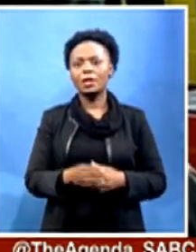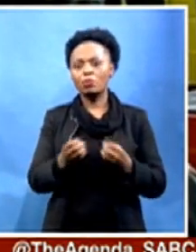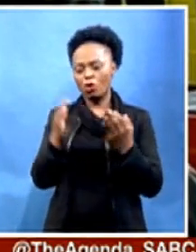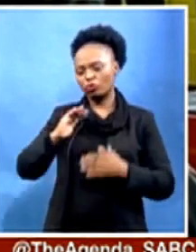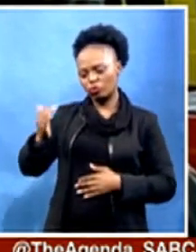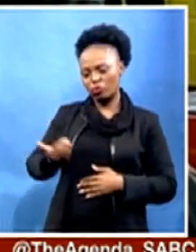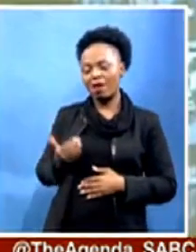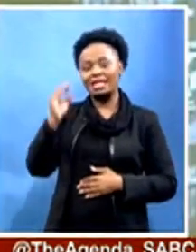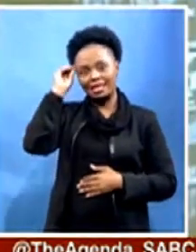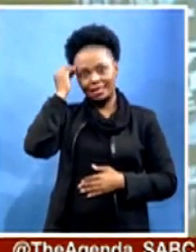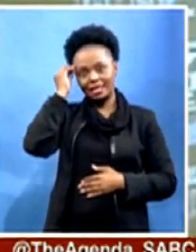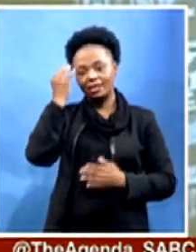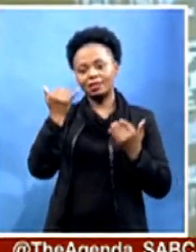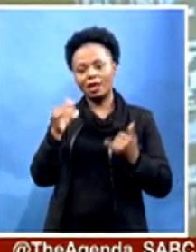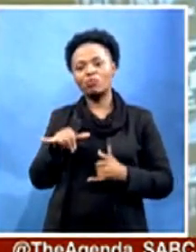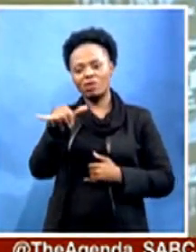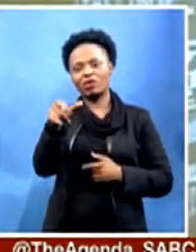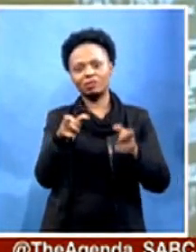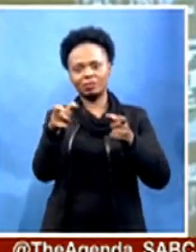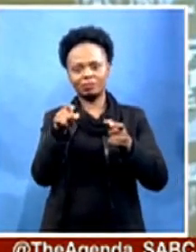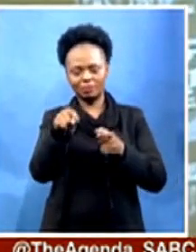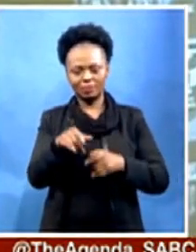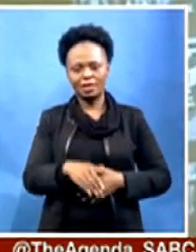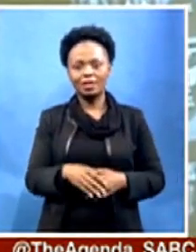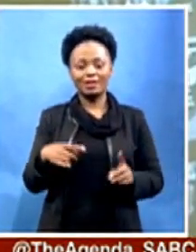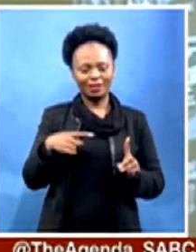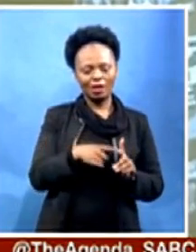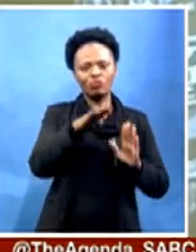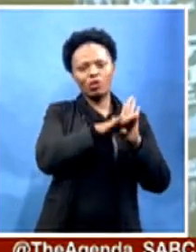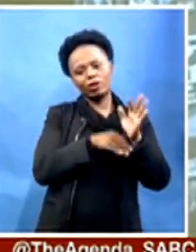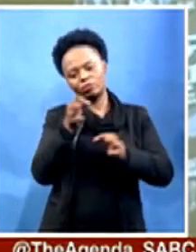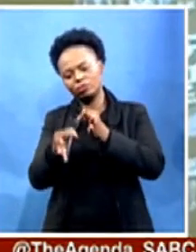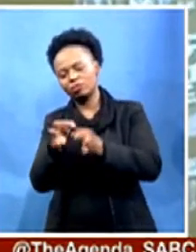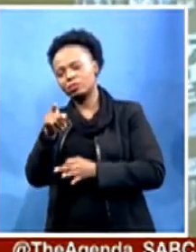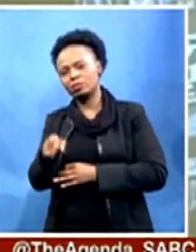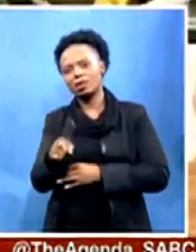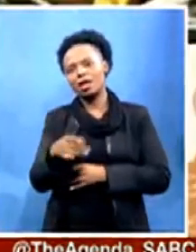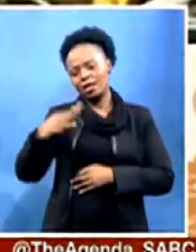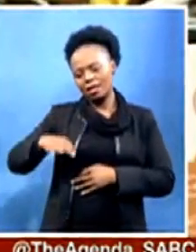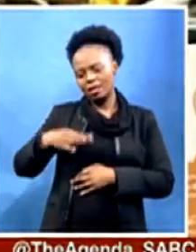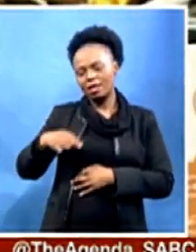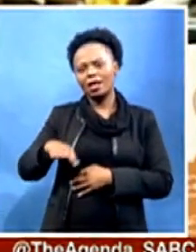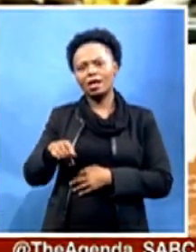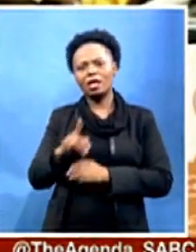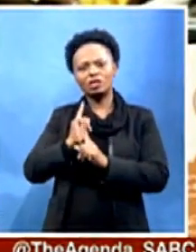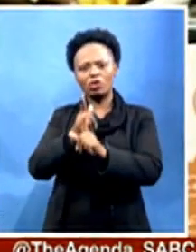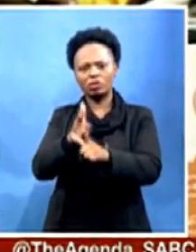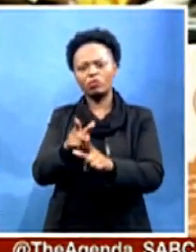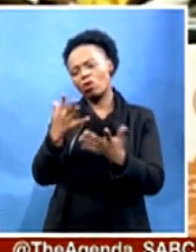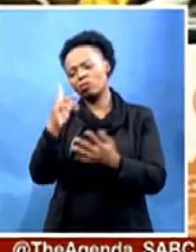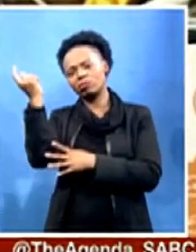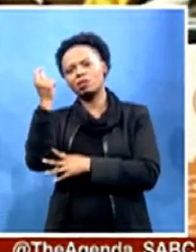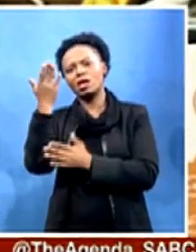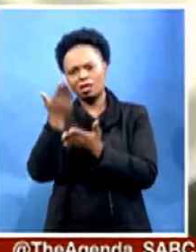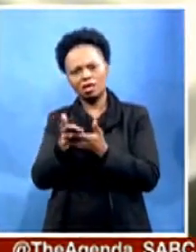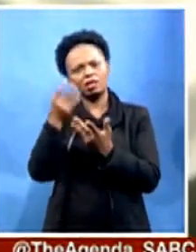This program demonstrates to young girls in the townships that they can too dare to dream. What I loved the most was